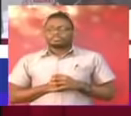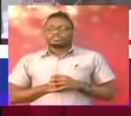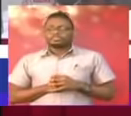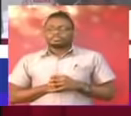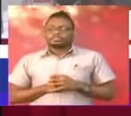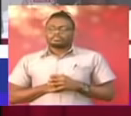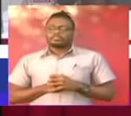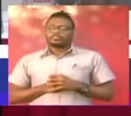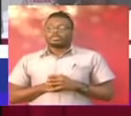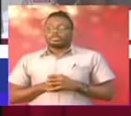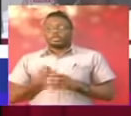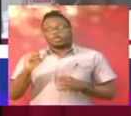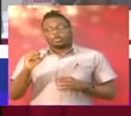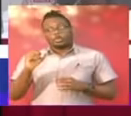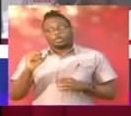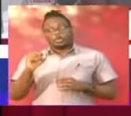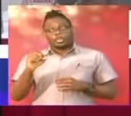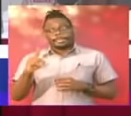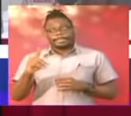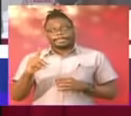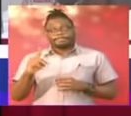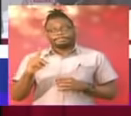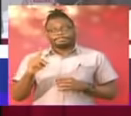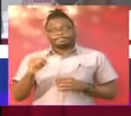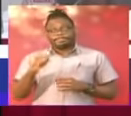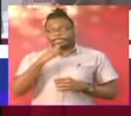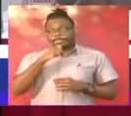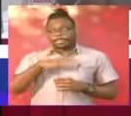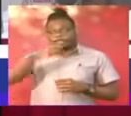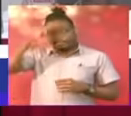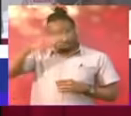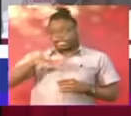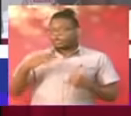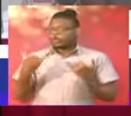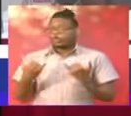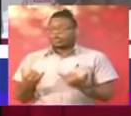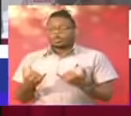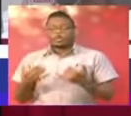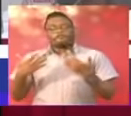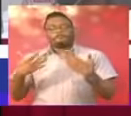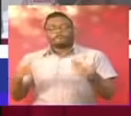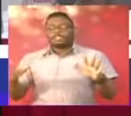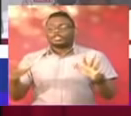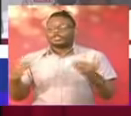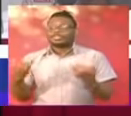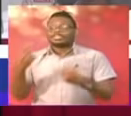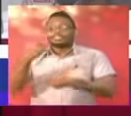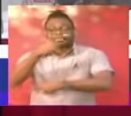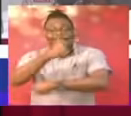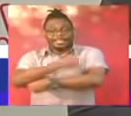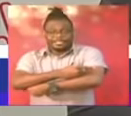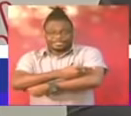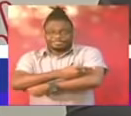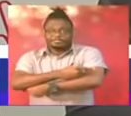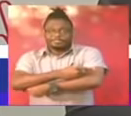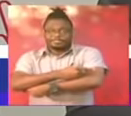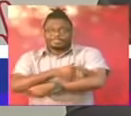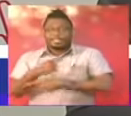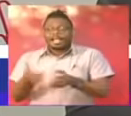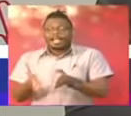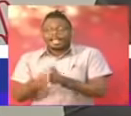Okay. Ladies and gentlemen, we have come to the end of today's media conference. We ask that you please continue